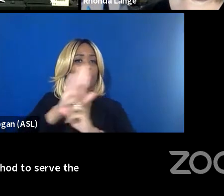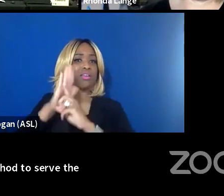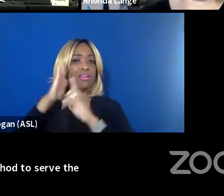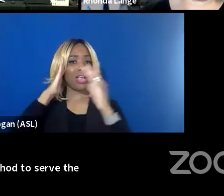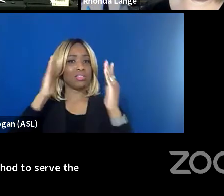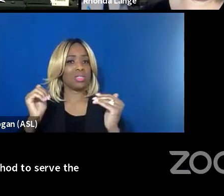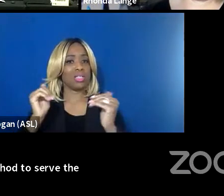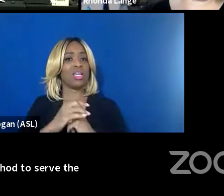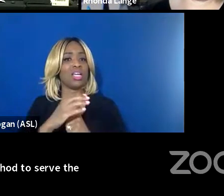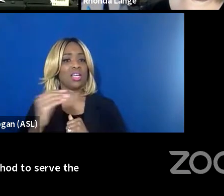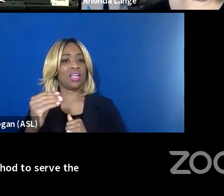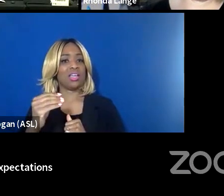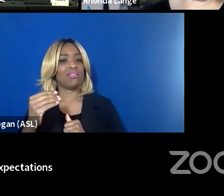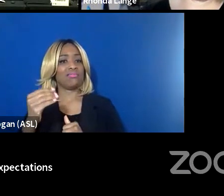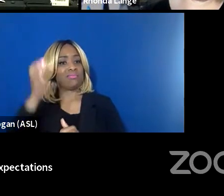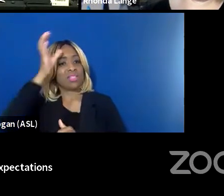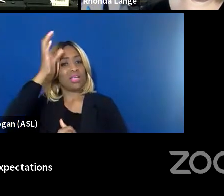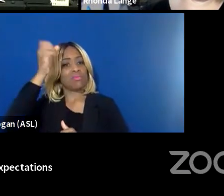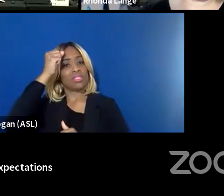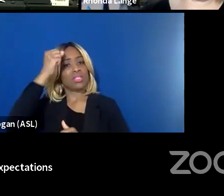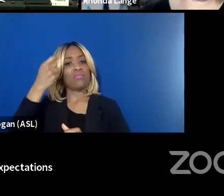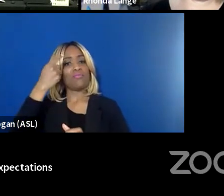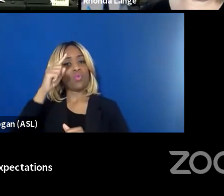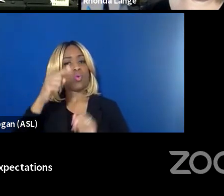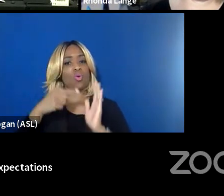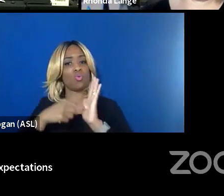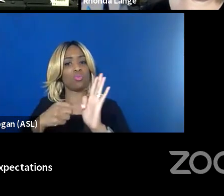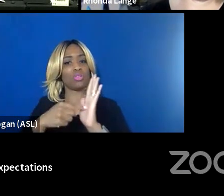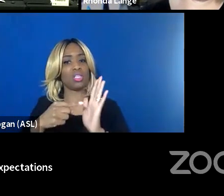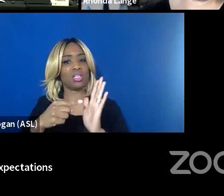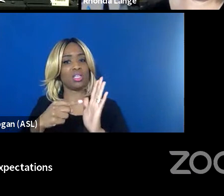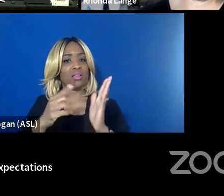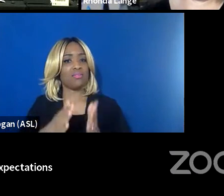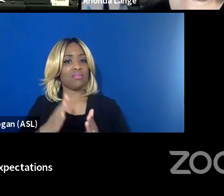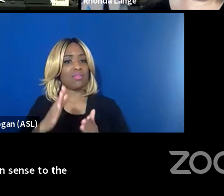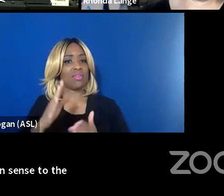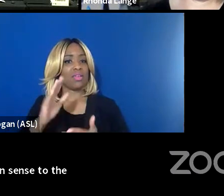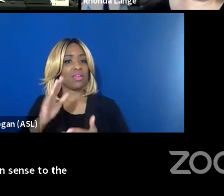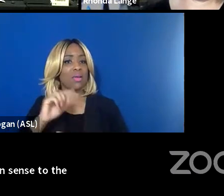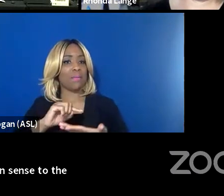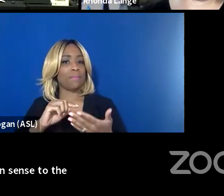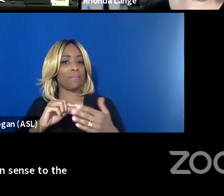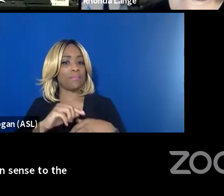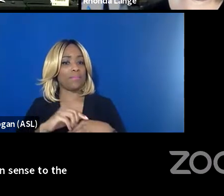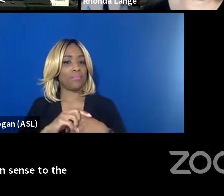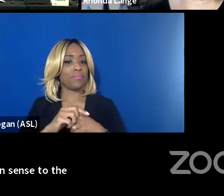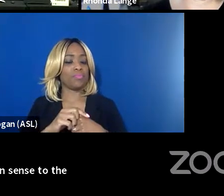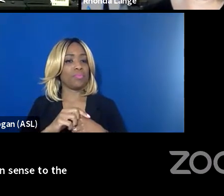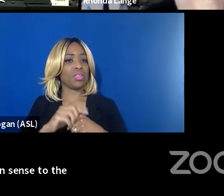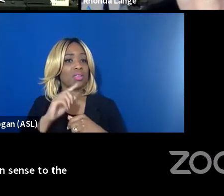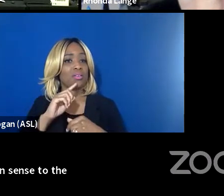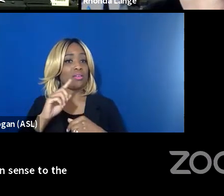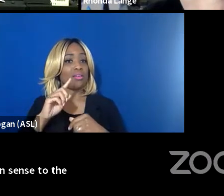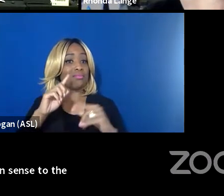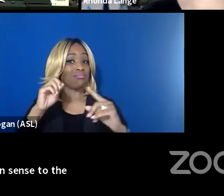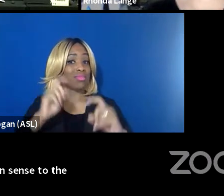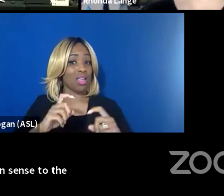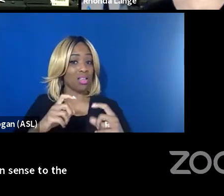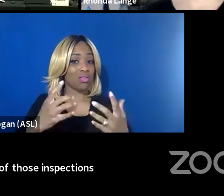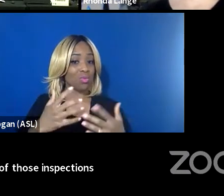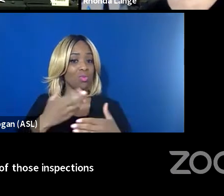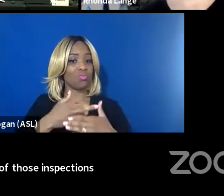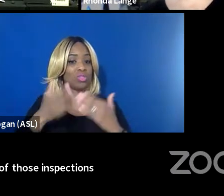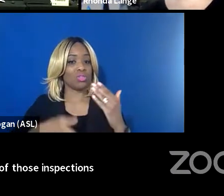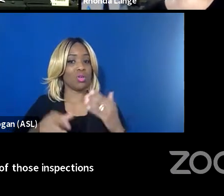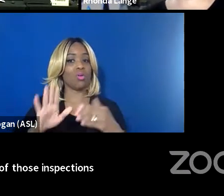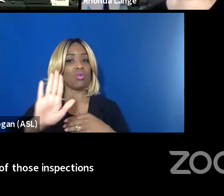common sense to the representative model. The test of those expectations will be the results of your